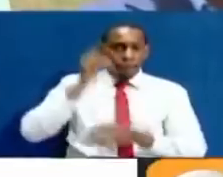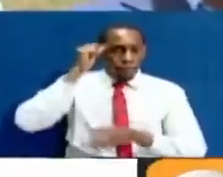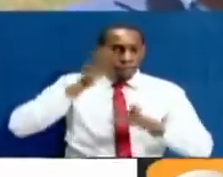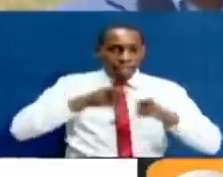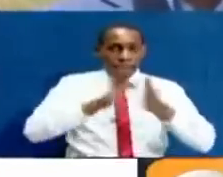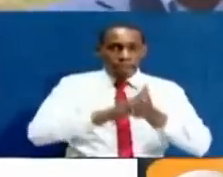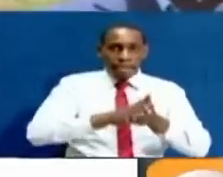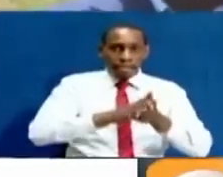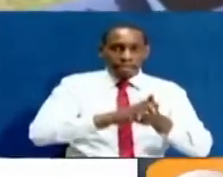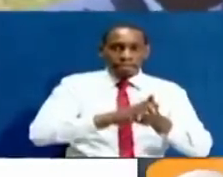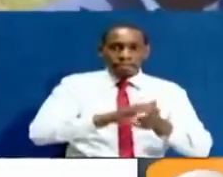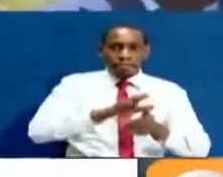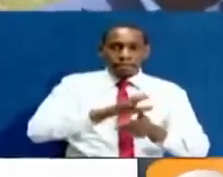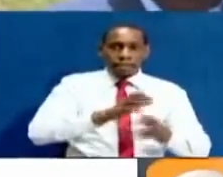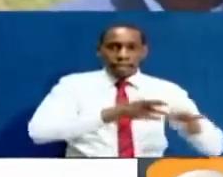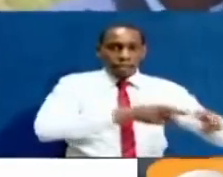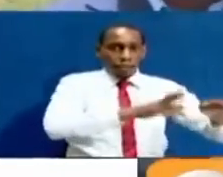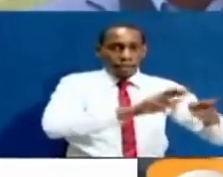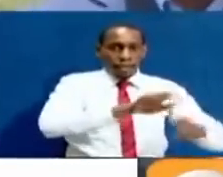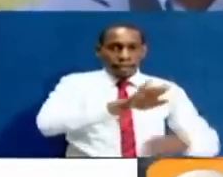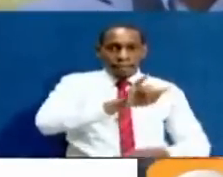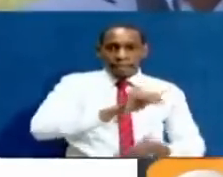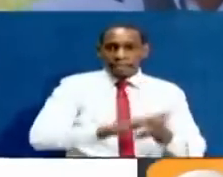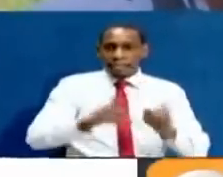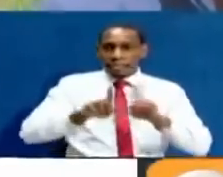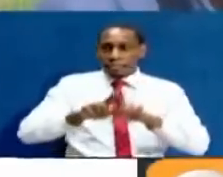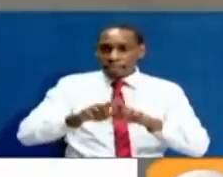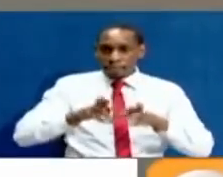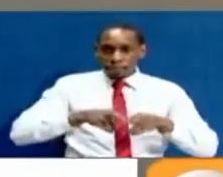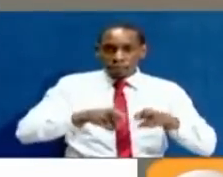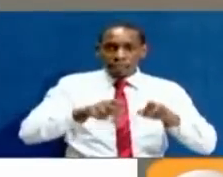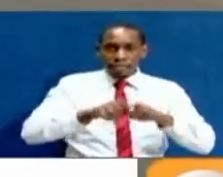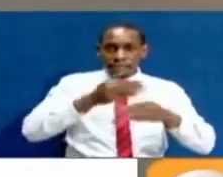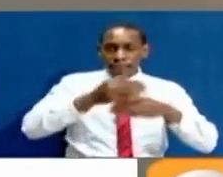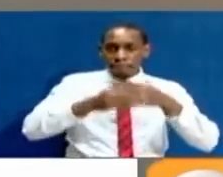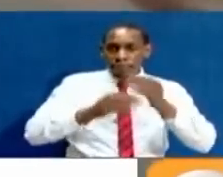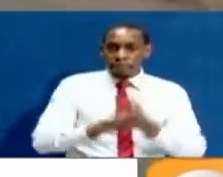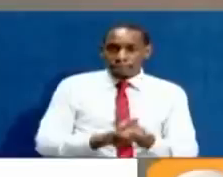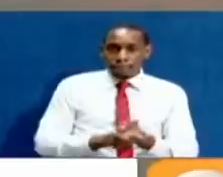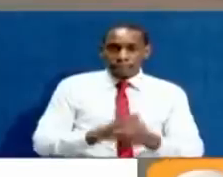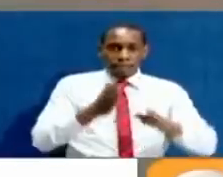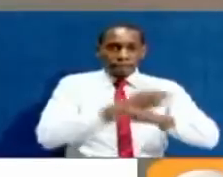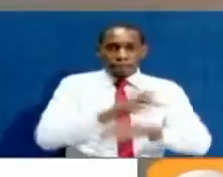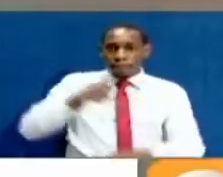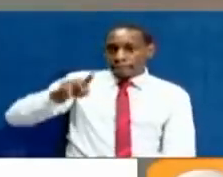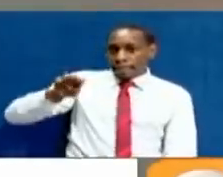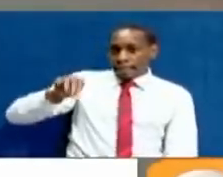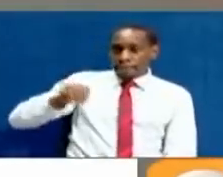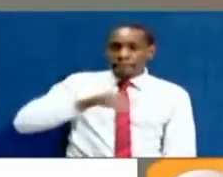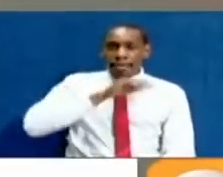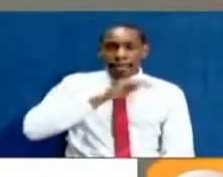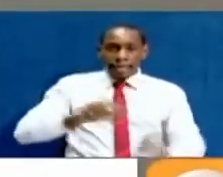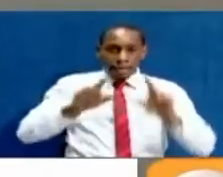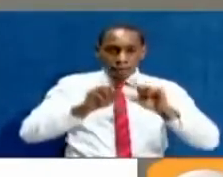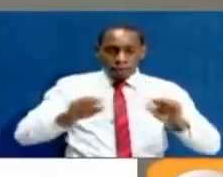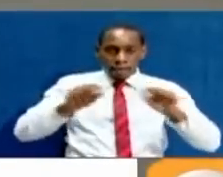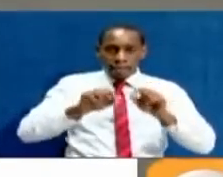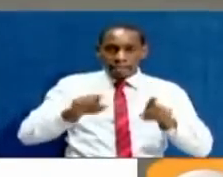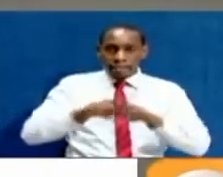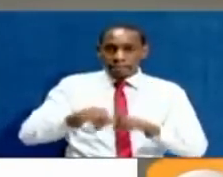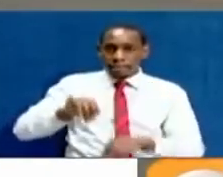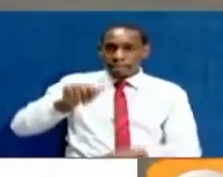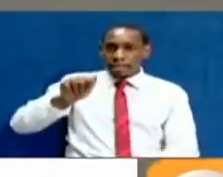the bypass, and that is why this road was built. On his part, former Prime Minister Raila Odinga, who doubles up